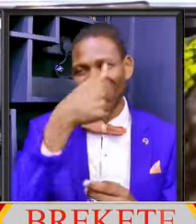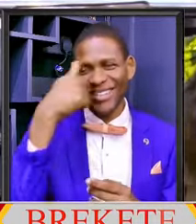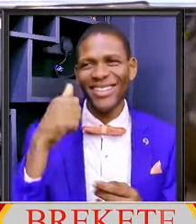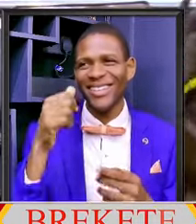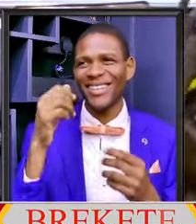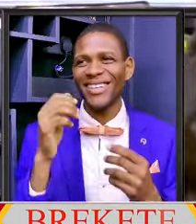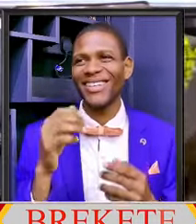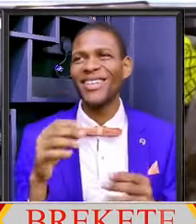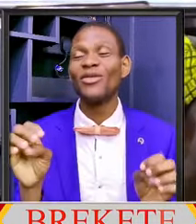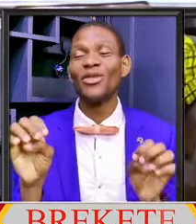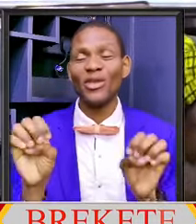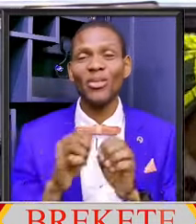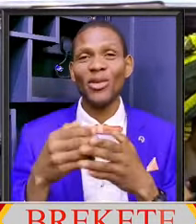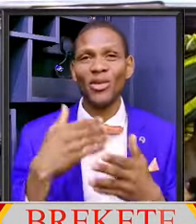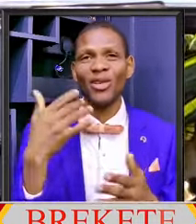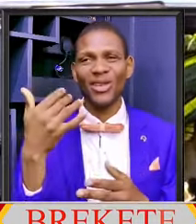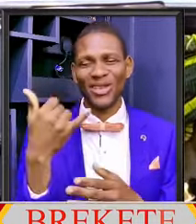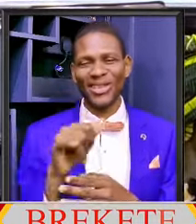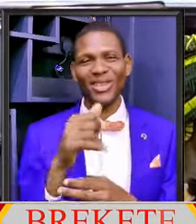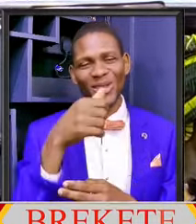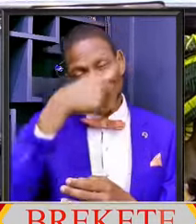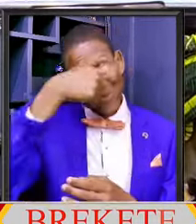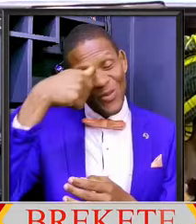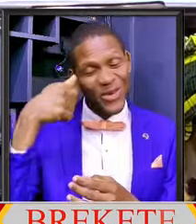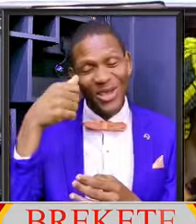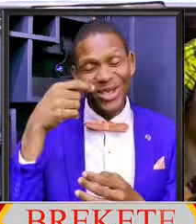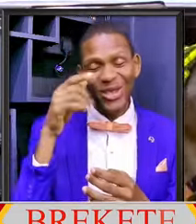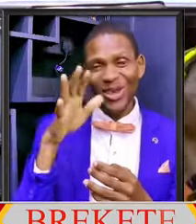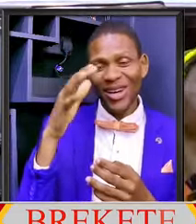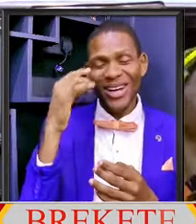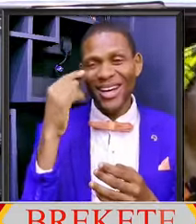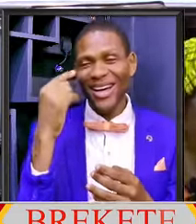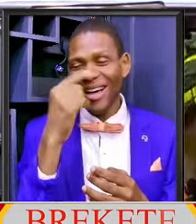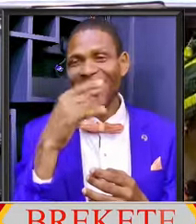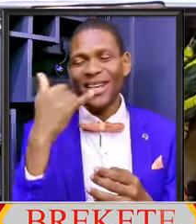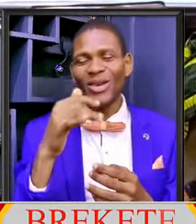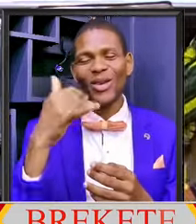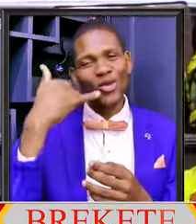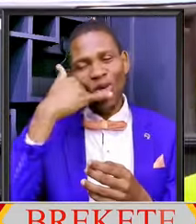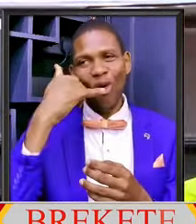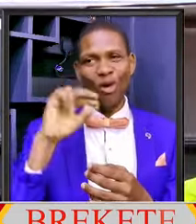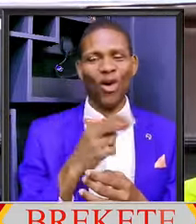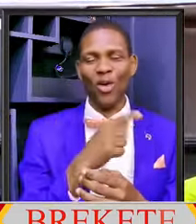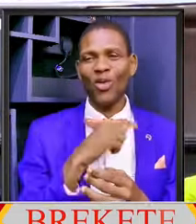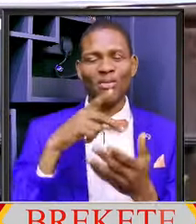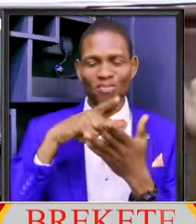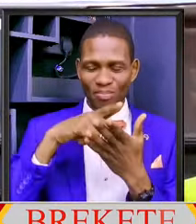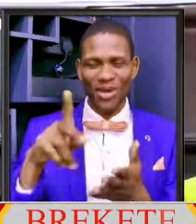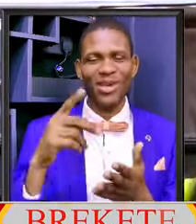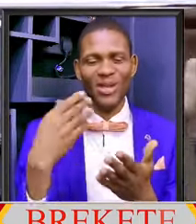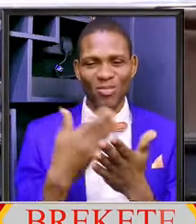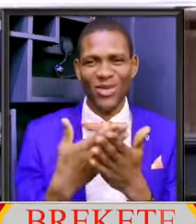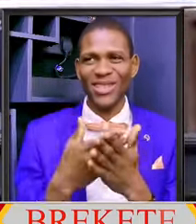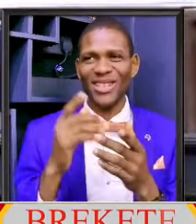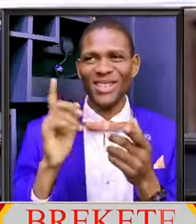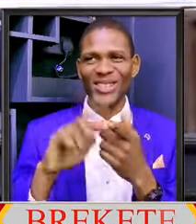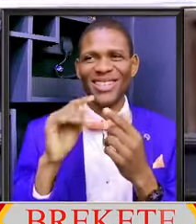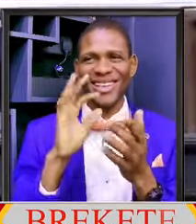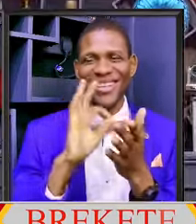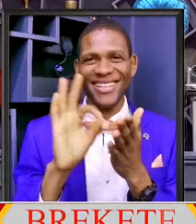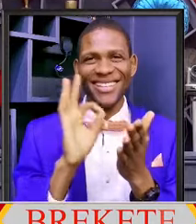Yes. Even before they operate. Yes. Then go call us. We go talk to them. Yes. We go pay money into their account.